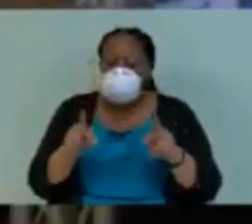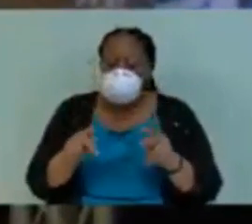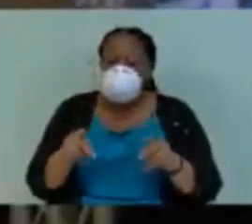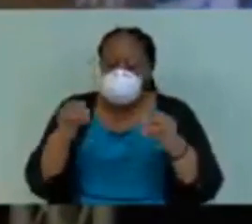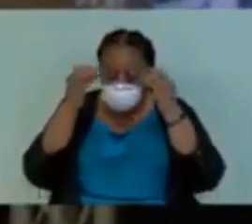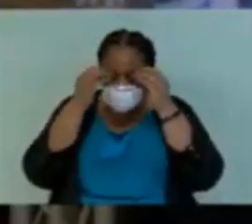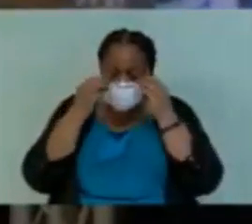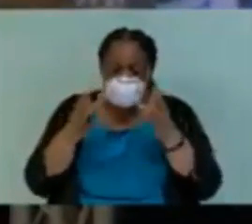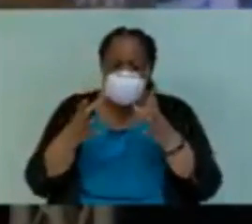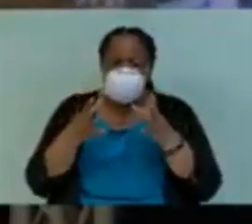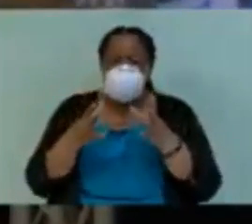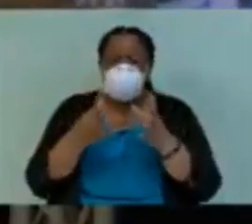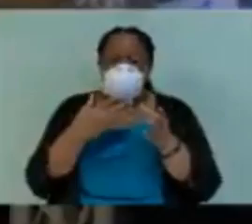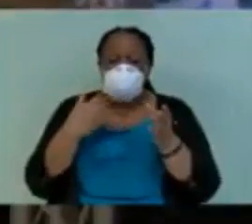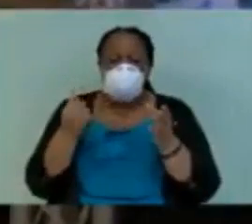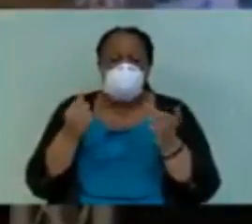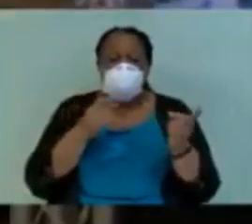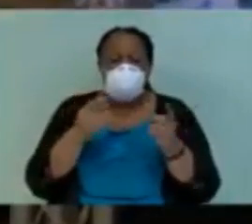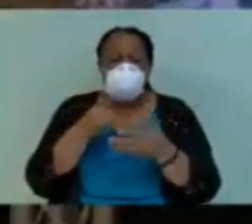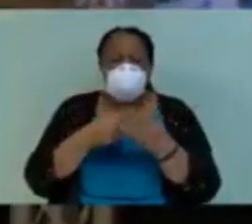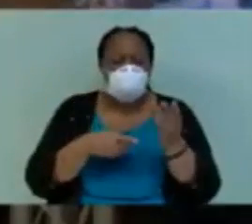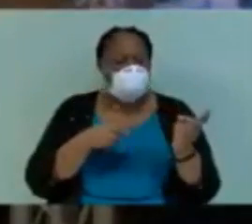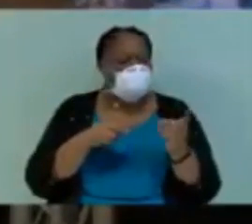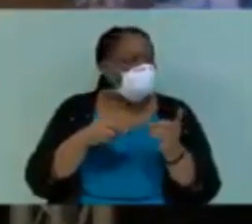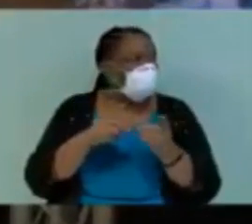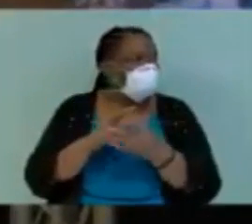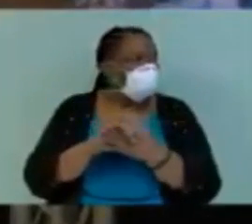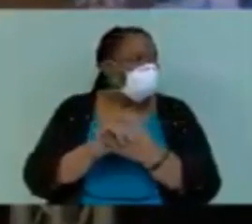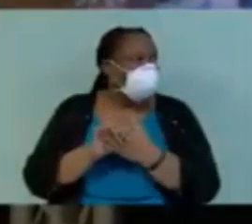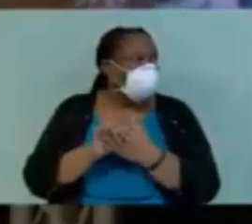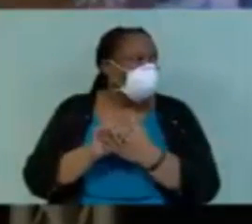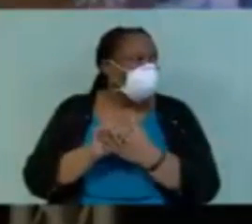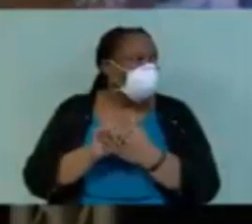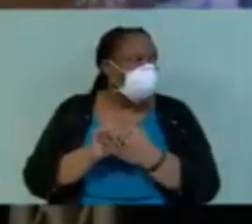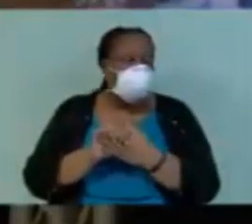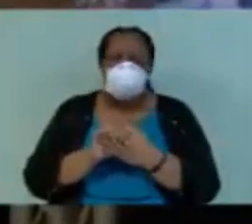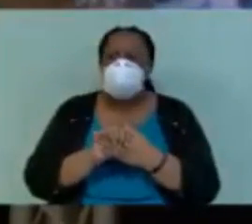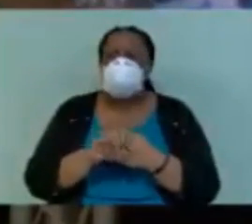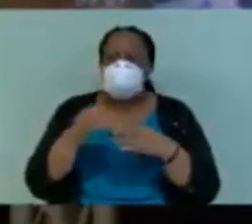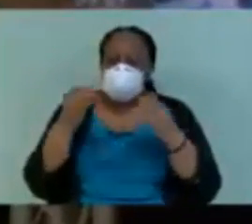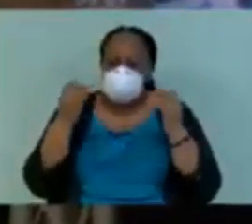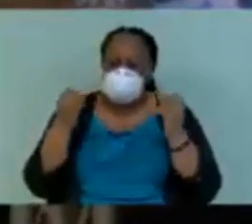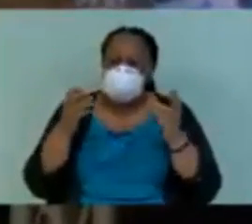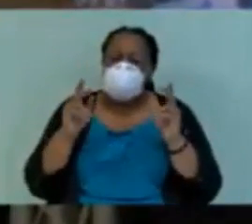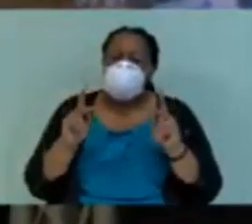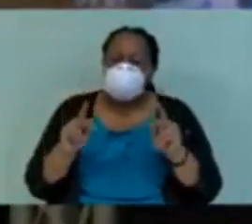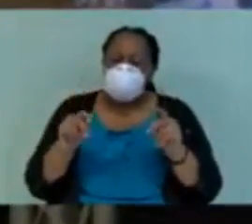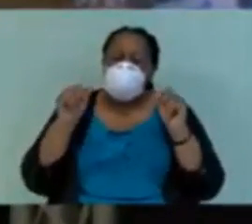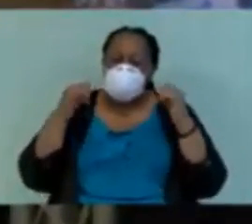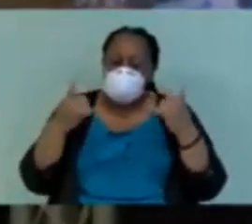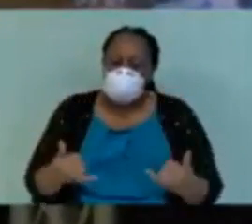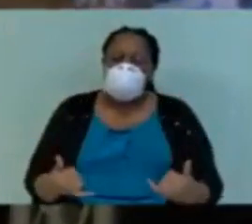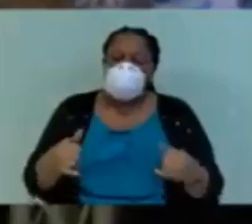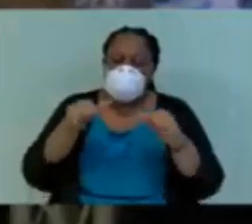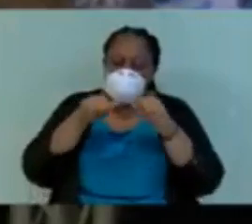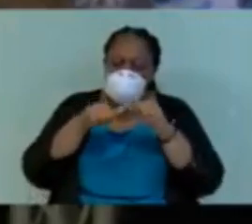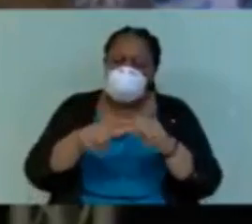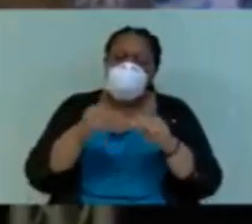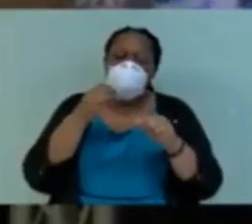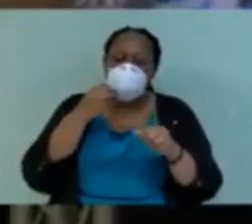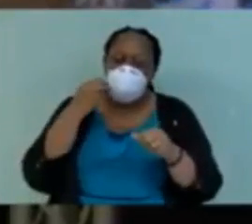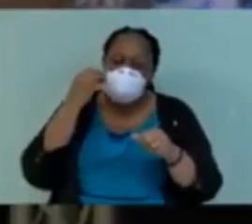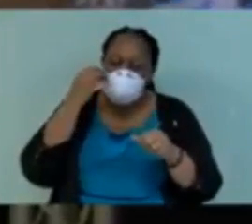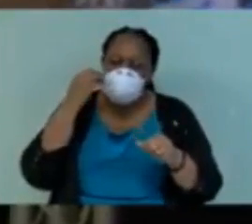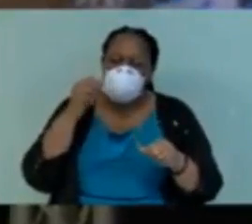please become compliant. As of next week, we will be enforcing the law to its fullest extent. The quarantine